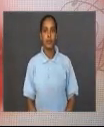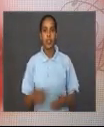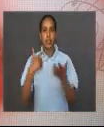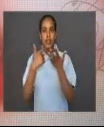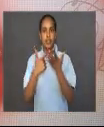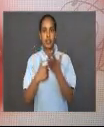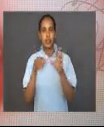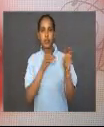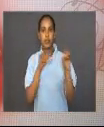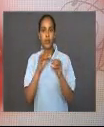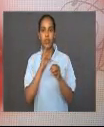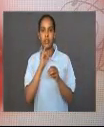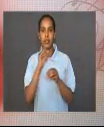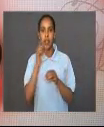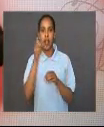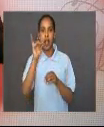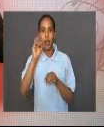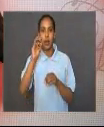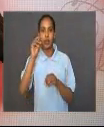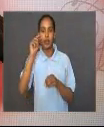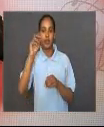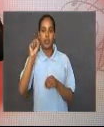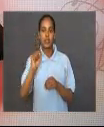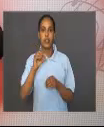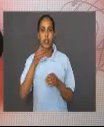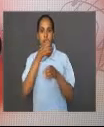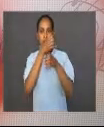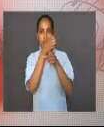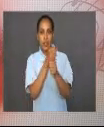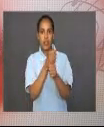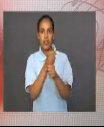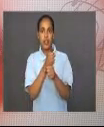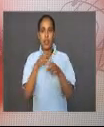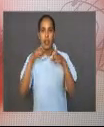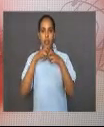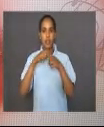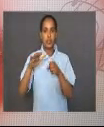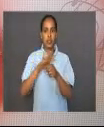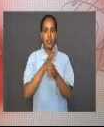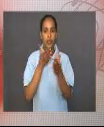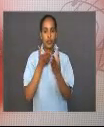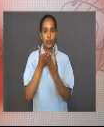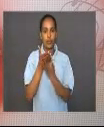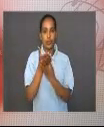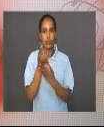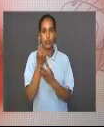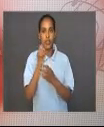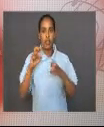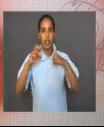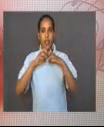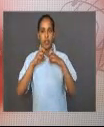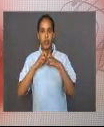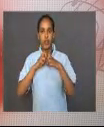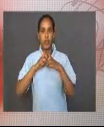This movement of ions carries the electrical charge through the